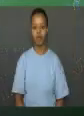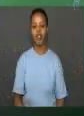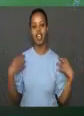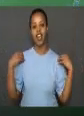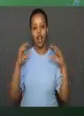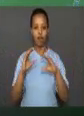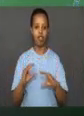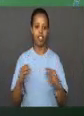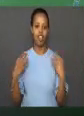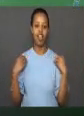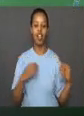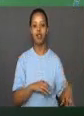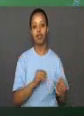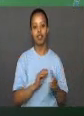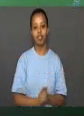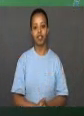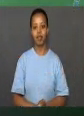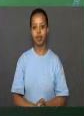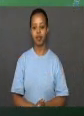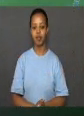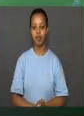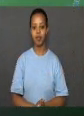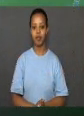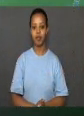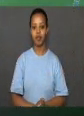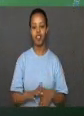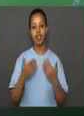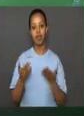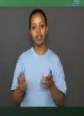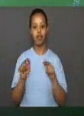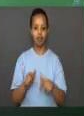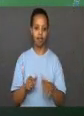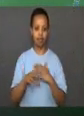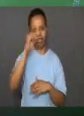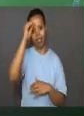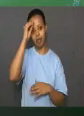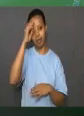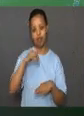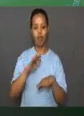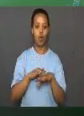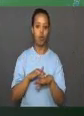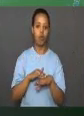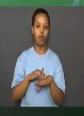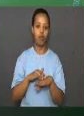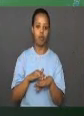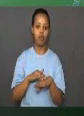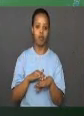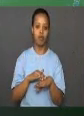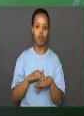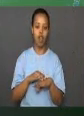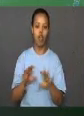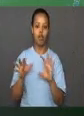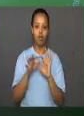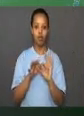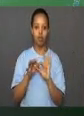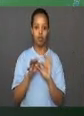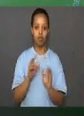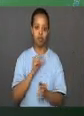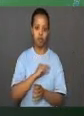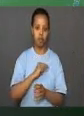Hello, teacher. Hello, students. Welcome to today's lesson on social